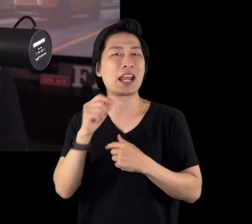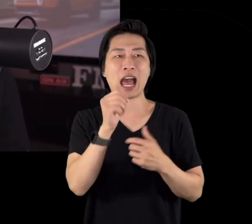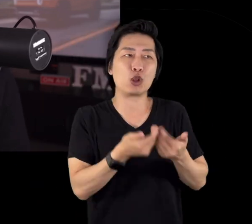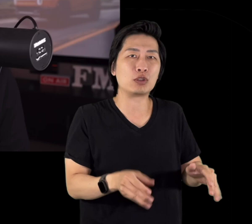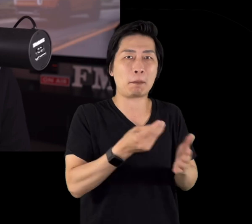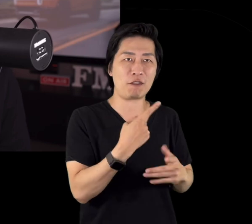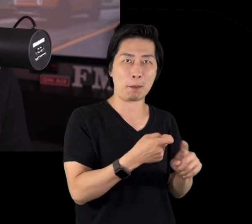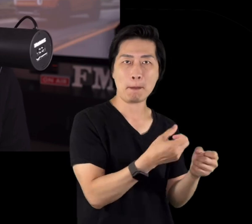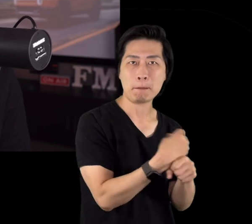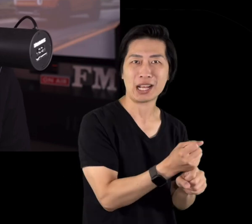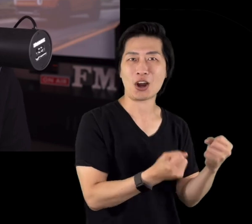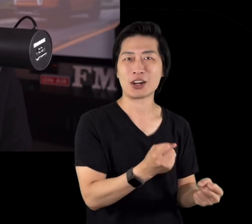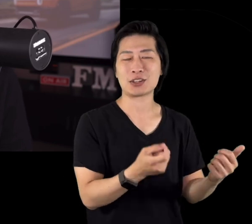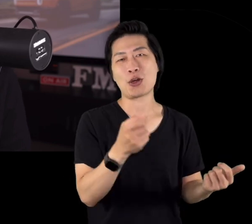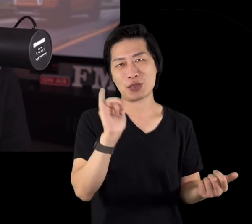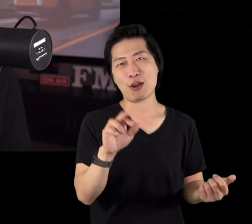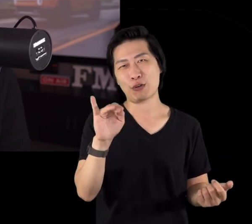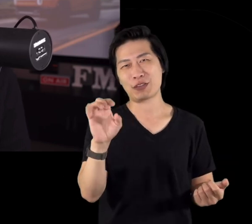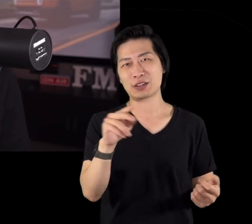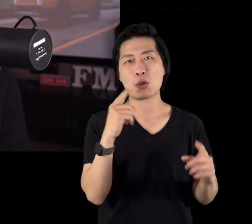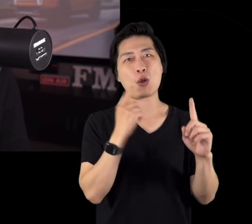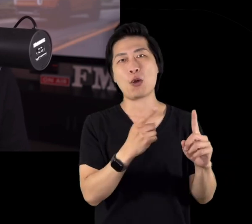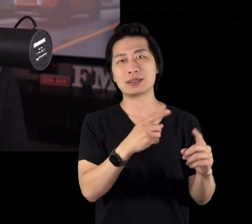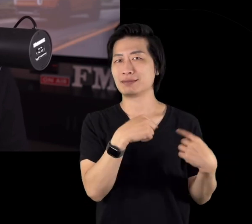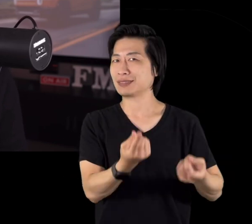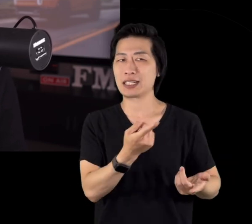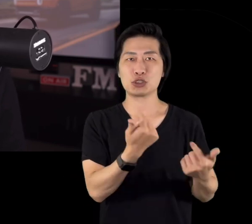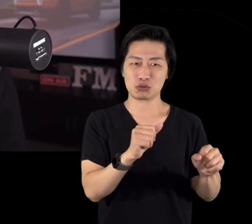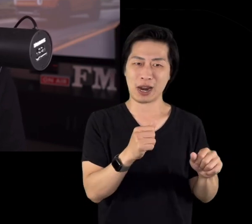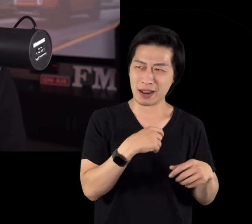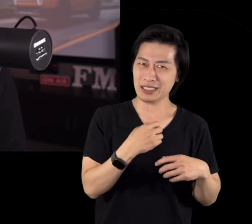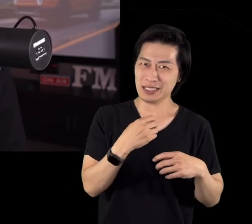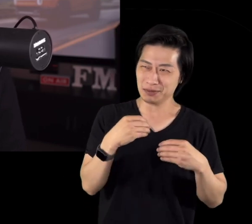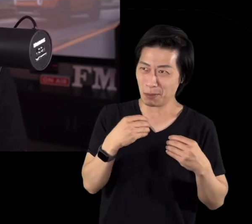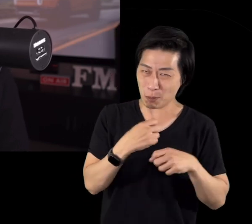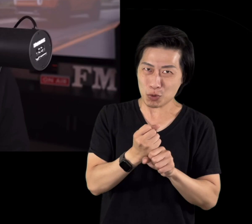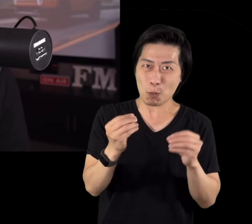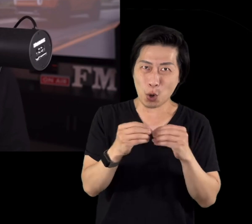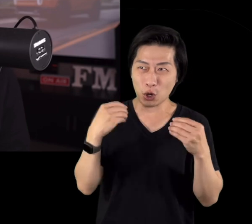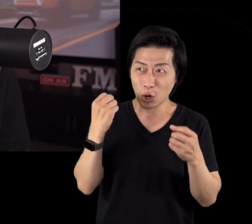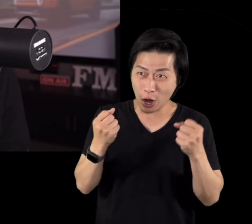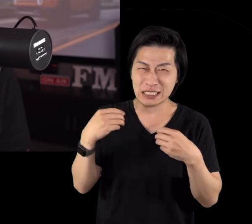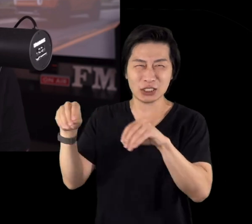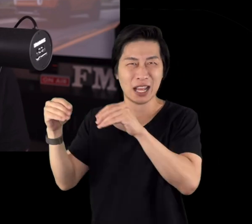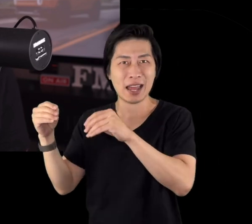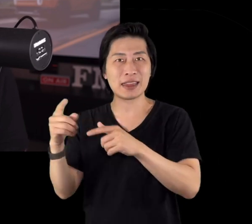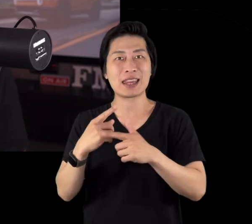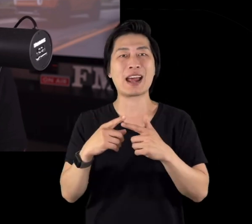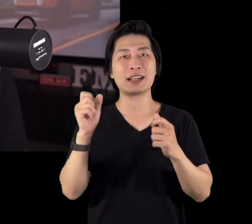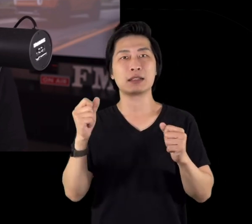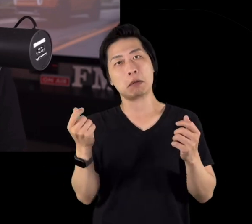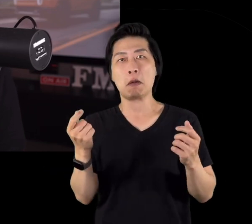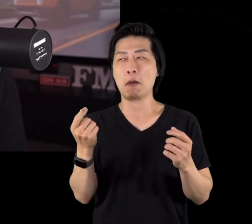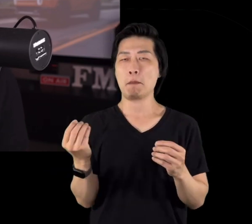anymore. And that's what Rivian's goal has been since the beginning, is to get enough cars out there produced and delivered so that they can absorb all the costs and start